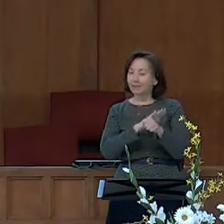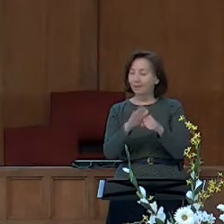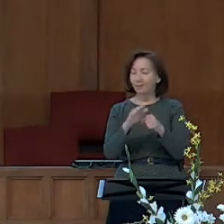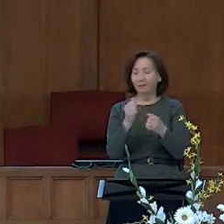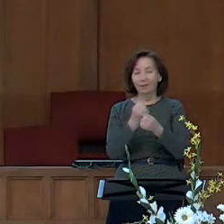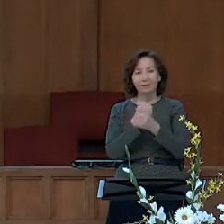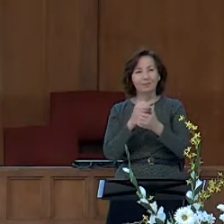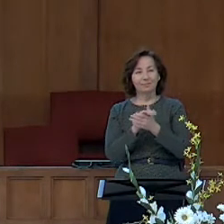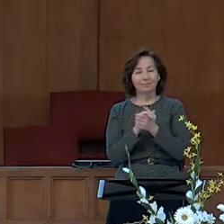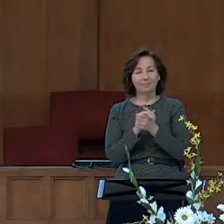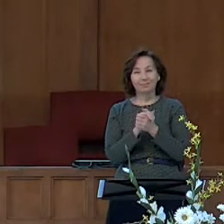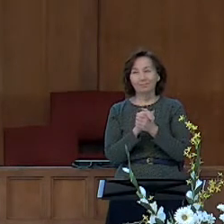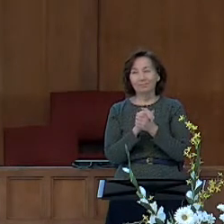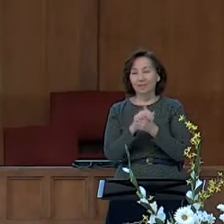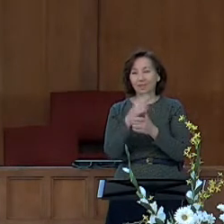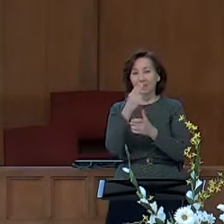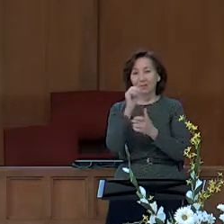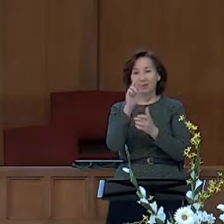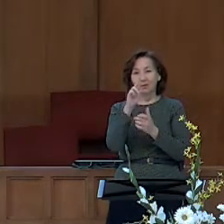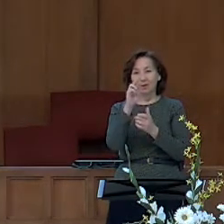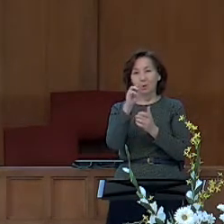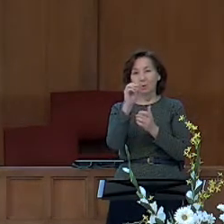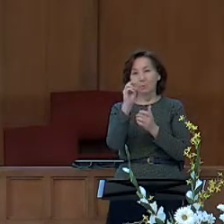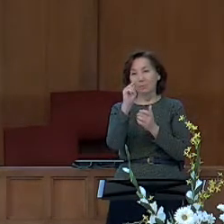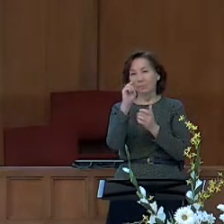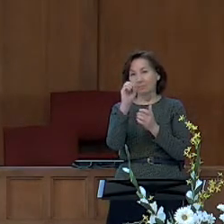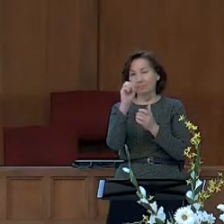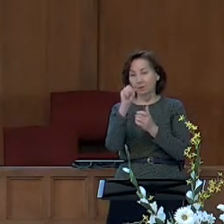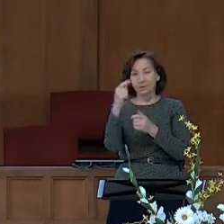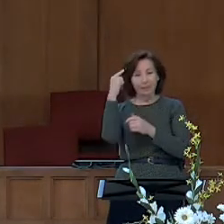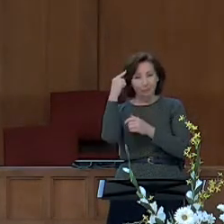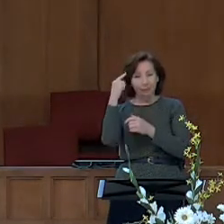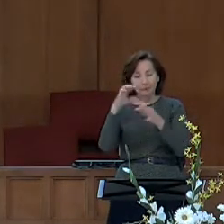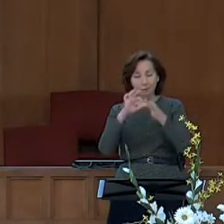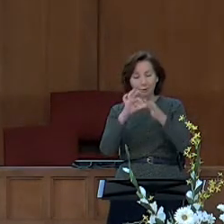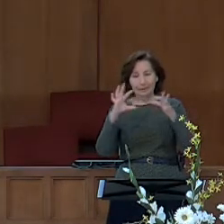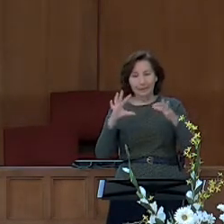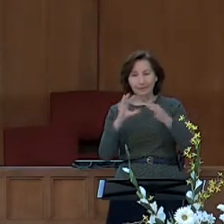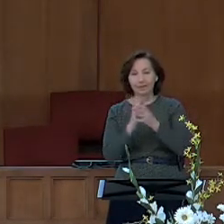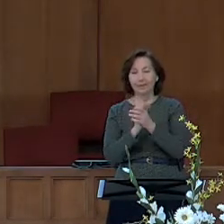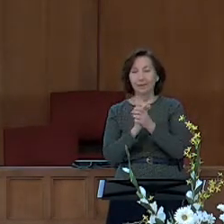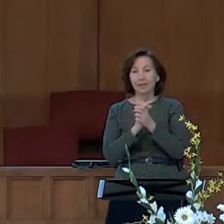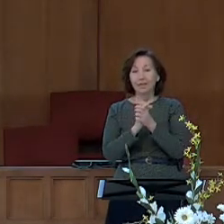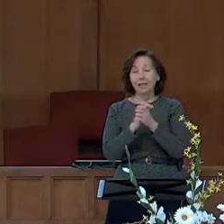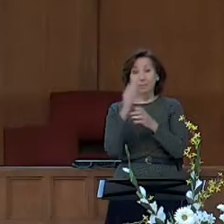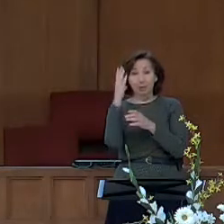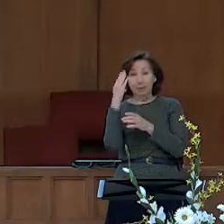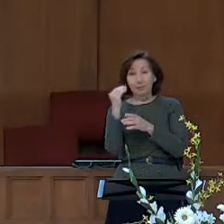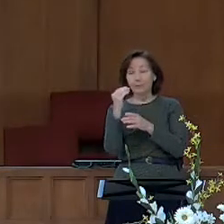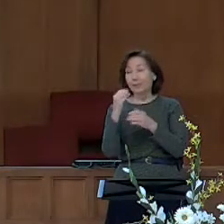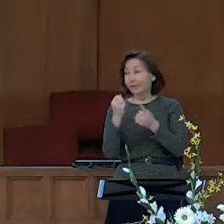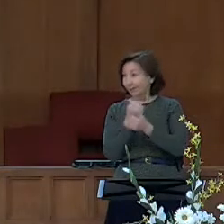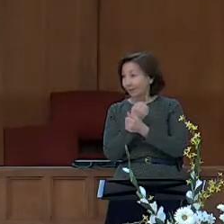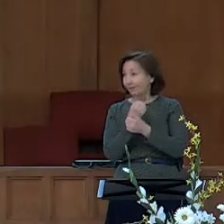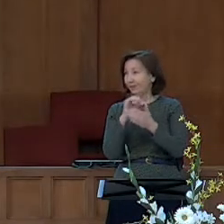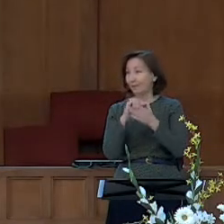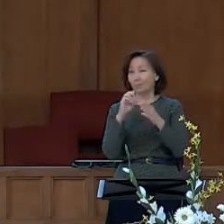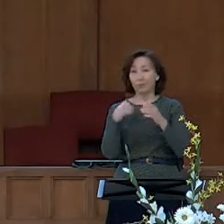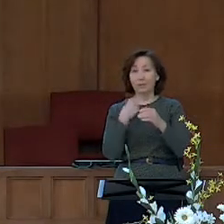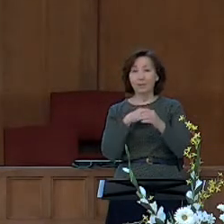love. The hormones in our brain releases, that our brain releases, and when we experience the love that we